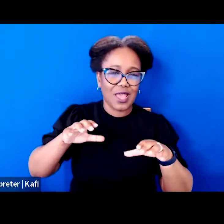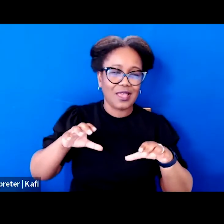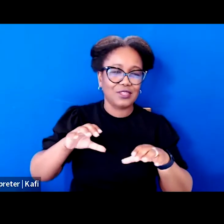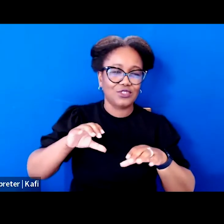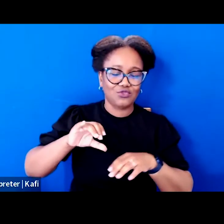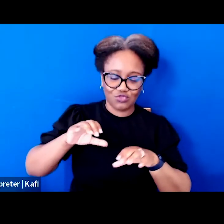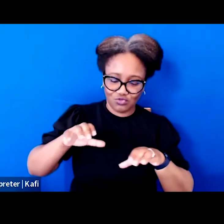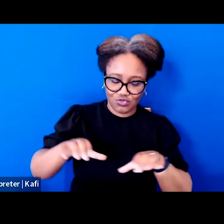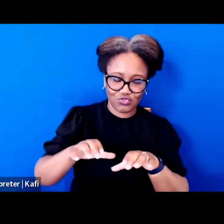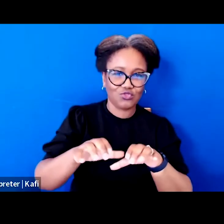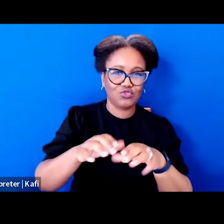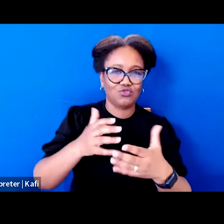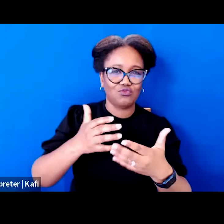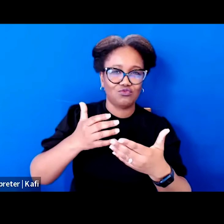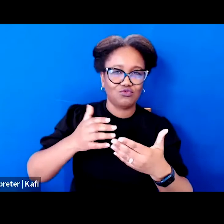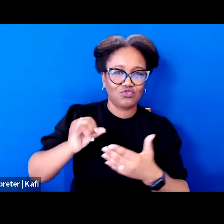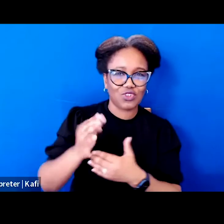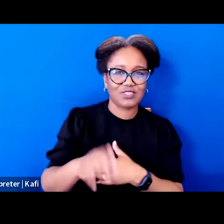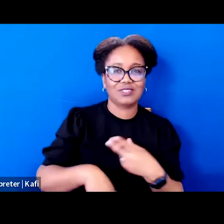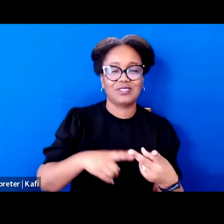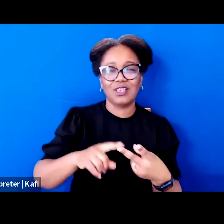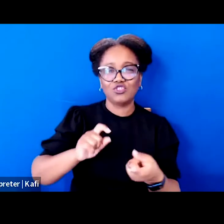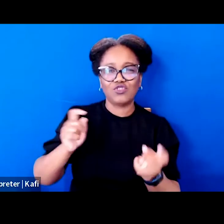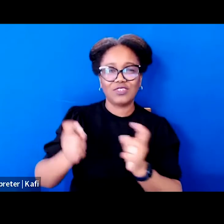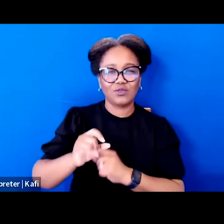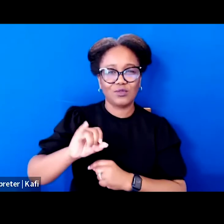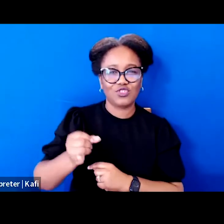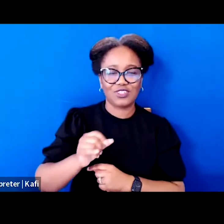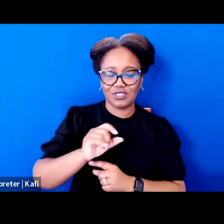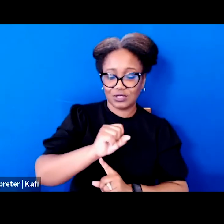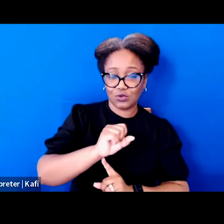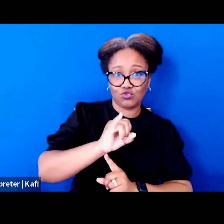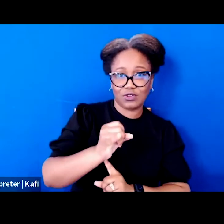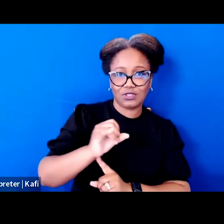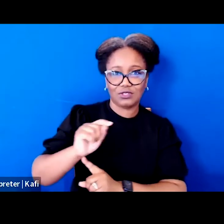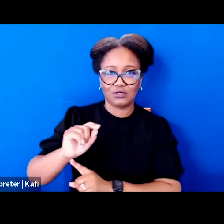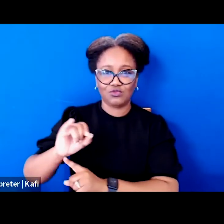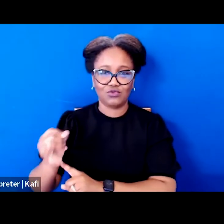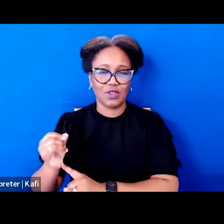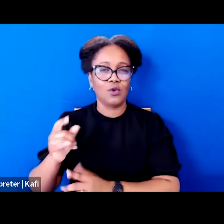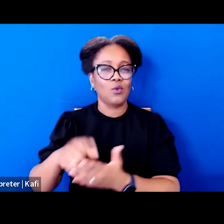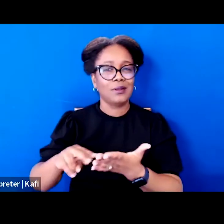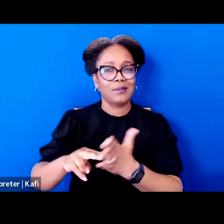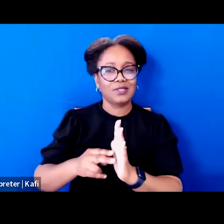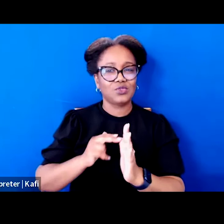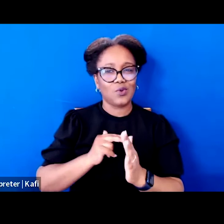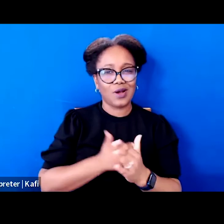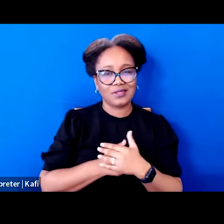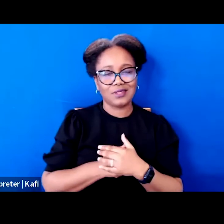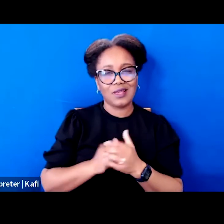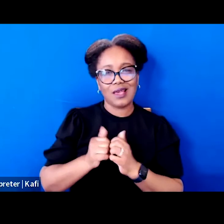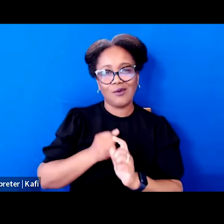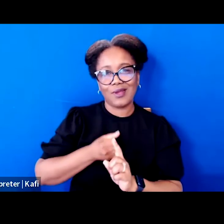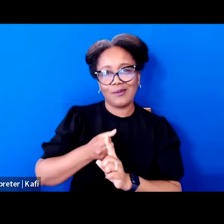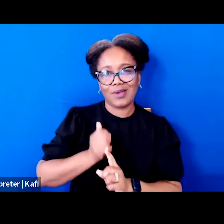our girls, and our non-binary communities. In that sense, I'm sure, and I hope that folks have been paying attention